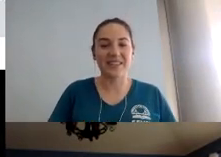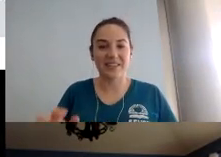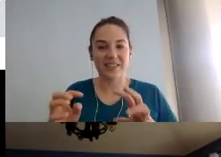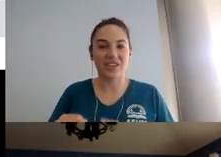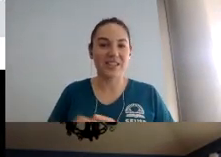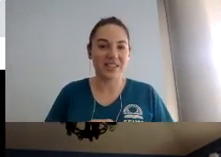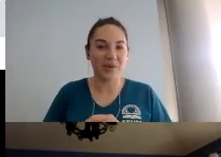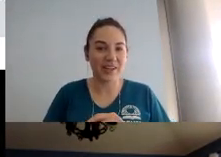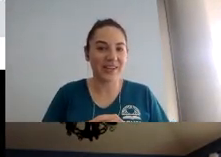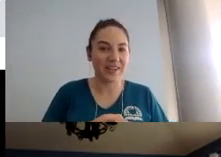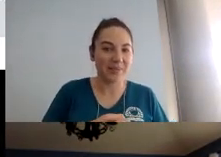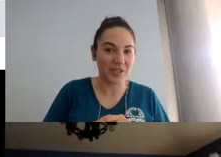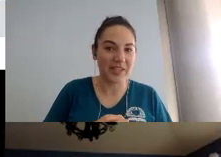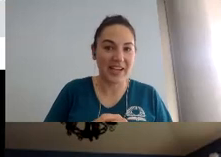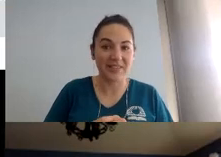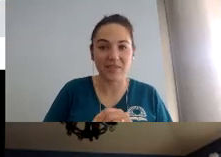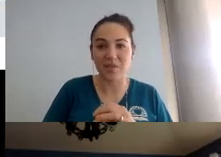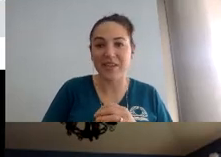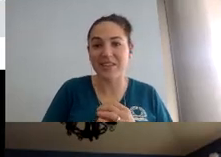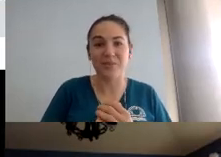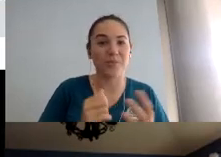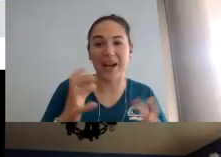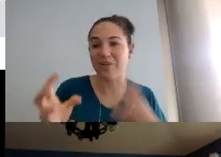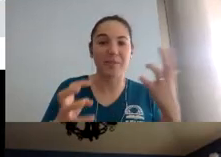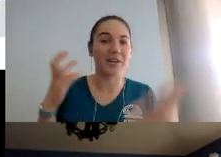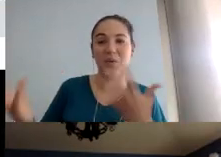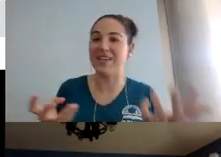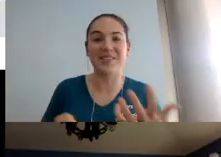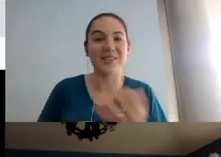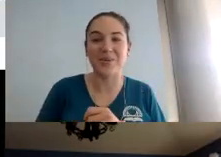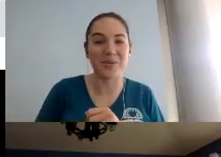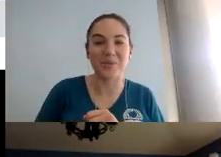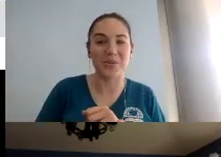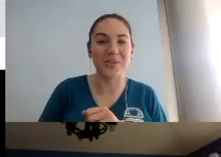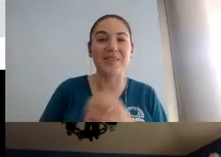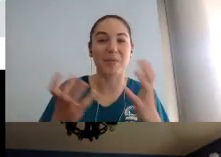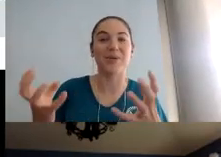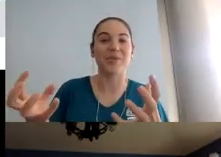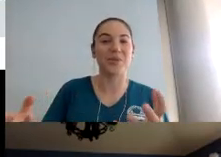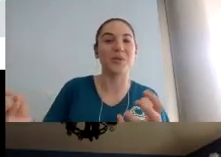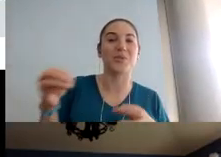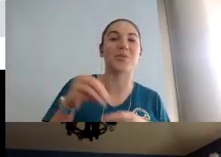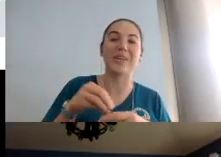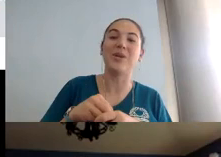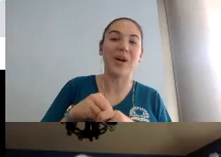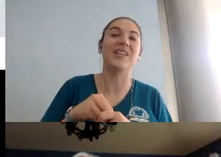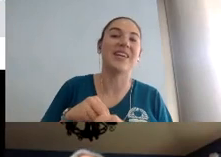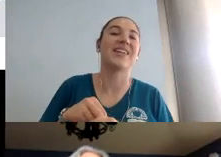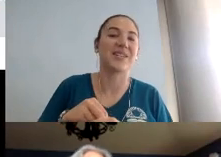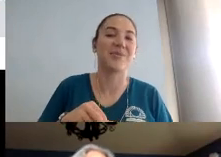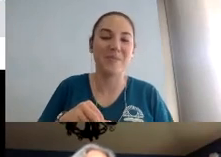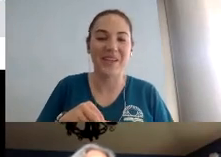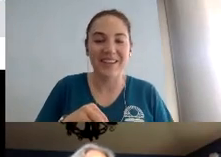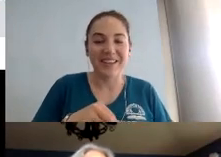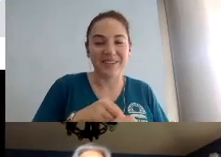That's the session I did this morning to really kind of give you some ideas of out-of-the-box ways to use Google Tools. And remember, Google Tools work really well inside